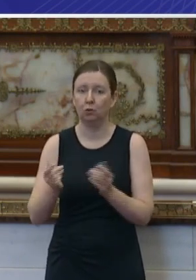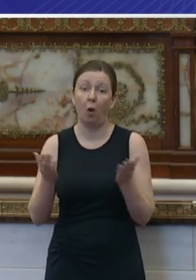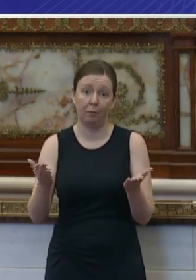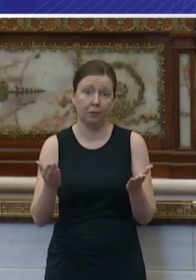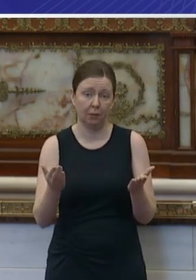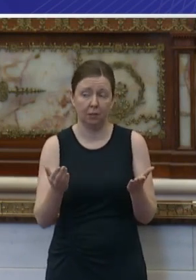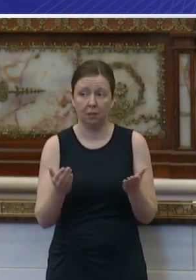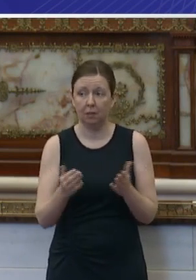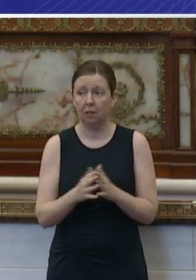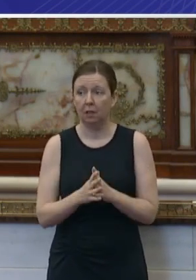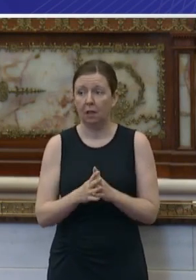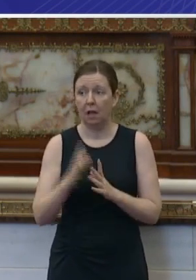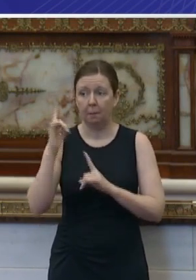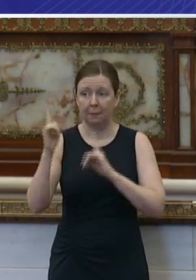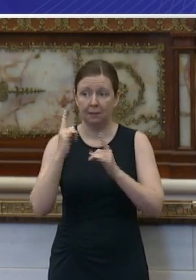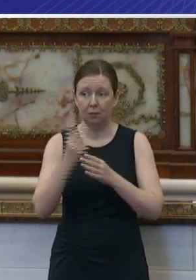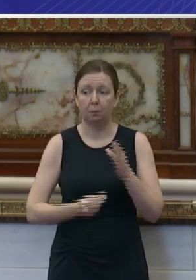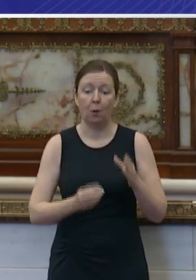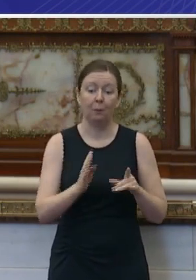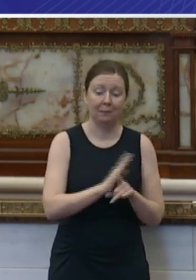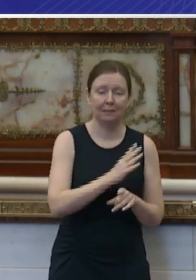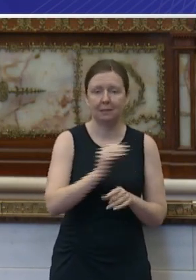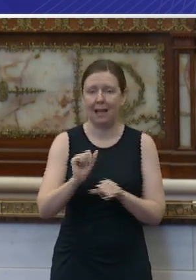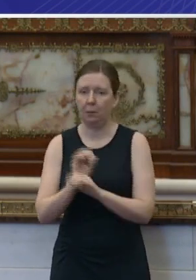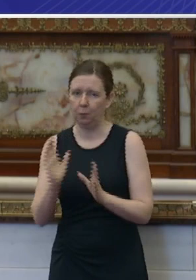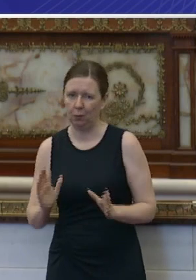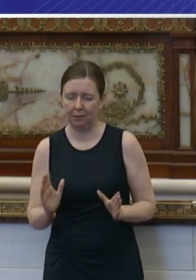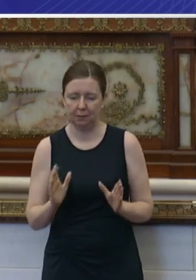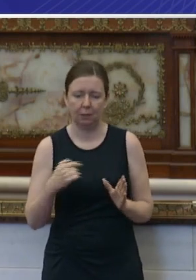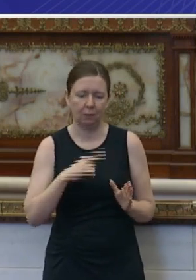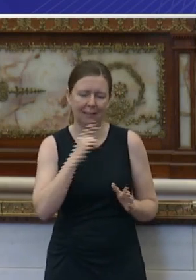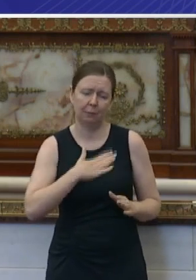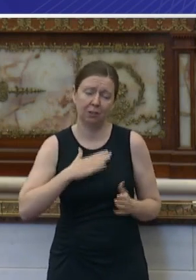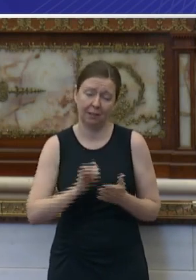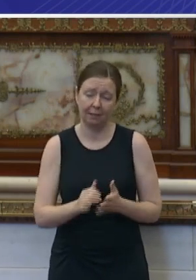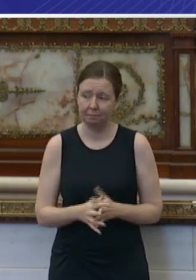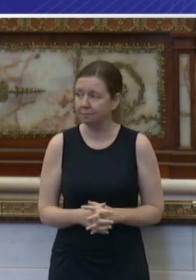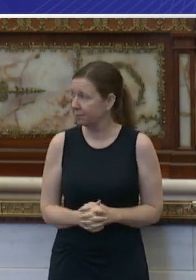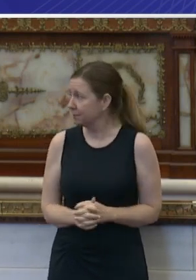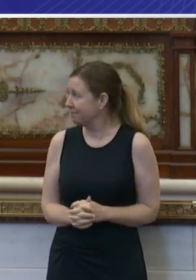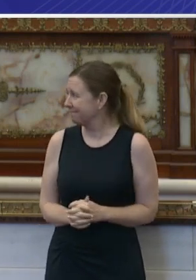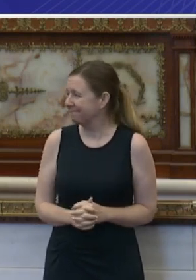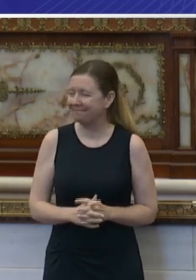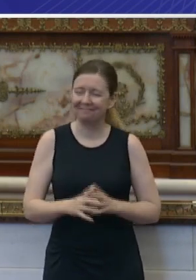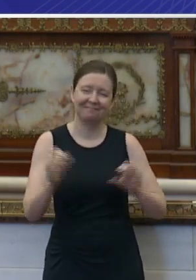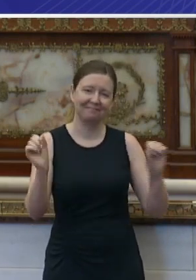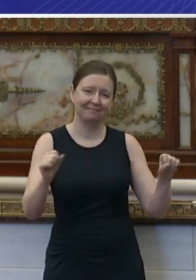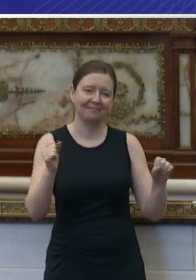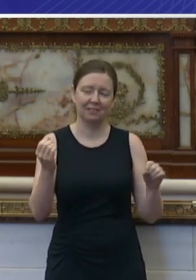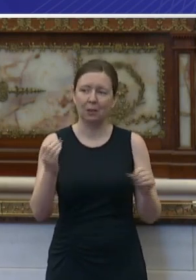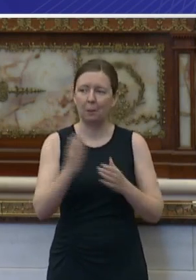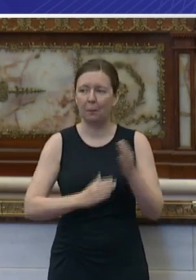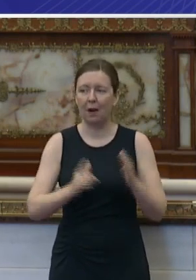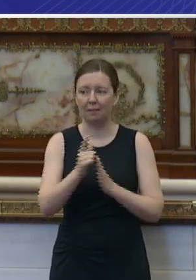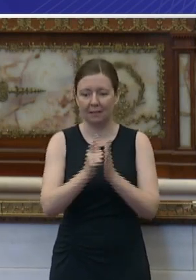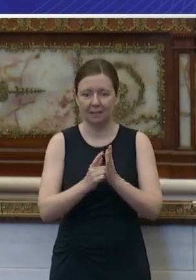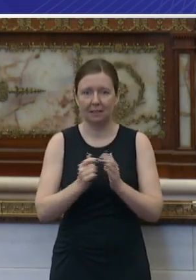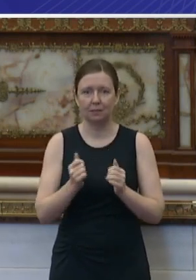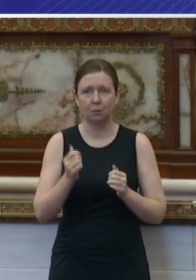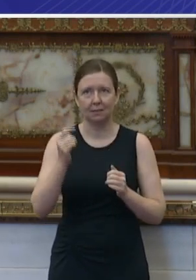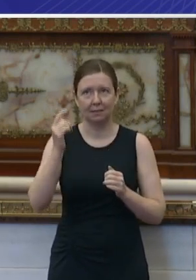and it just considered both businesses and employees, and we really appreciated that. Yeah, so what I would say is part of this legislation was